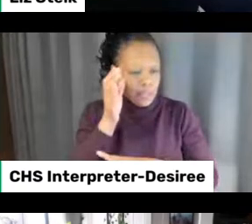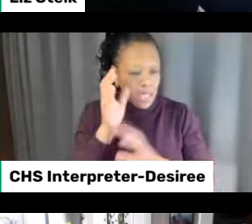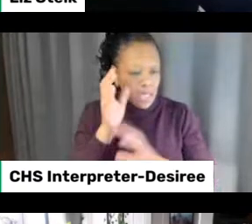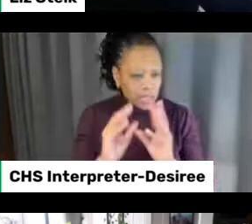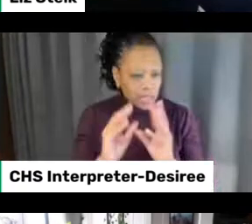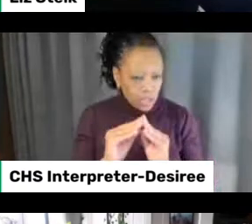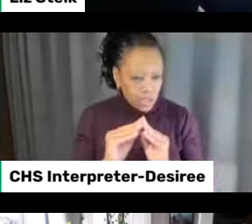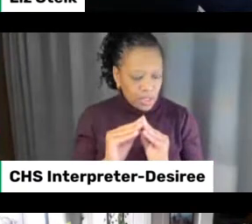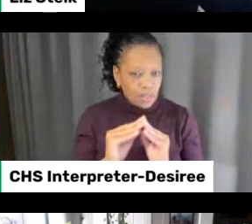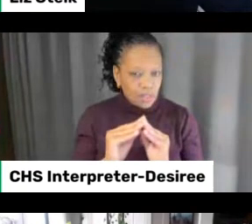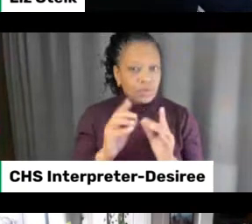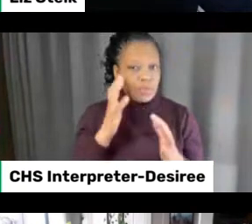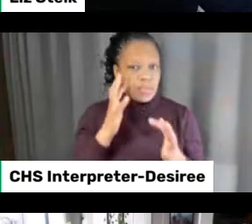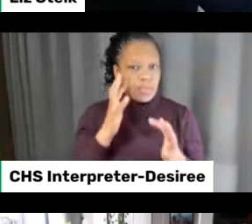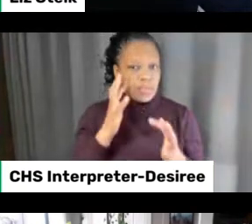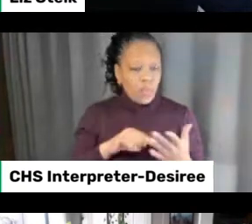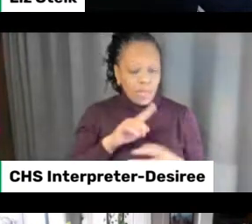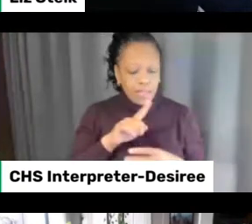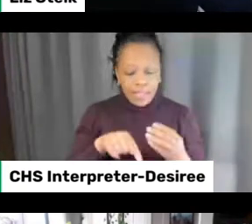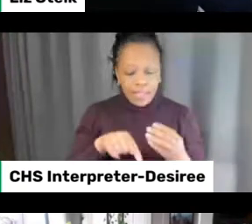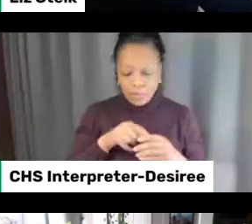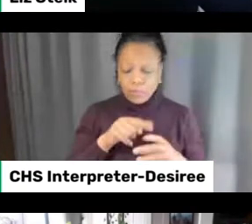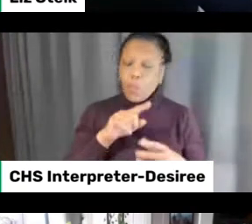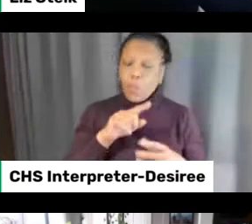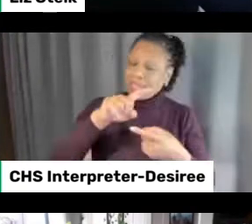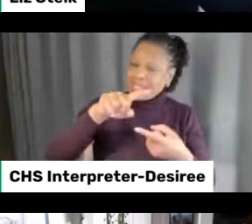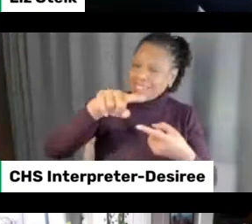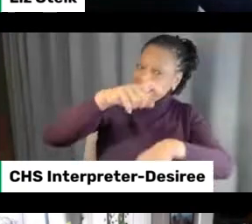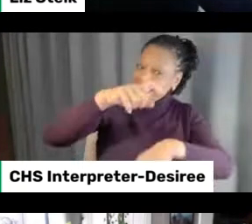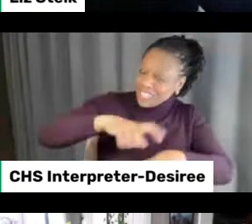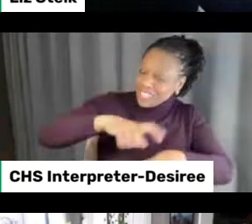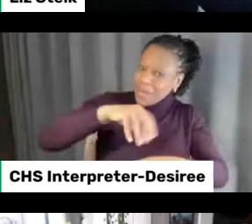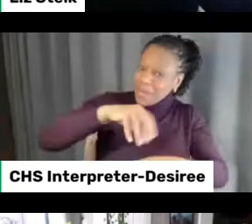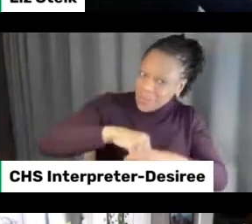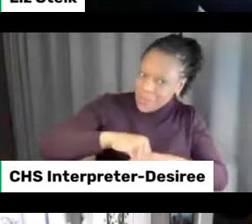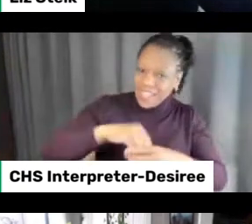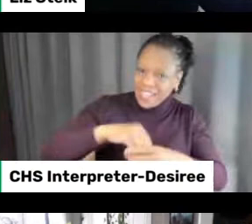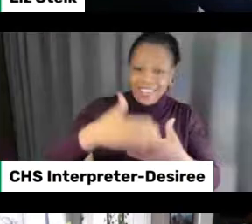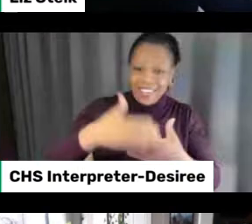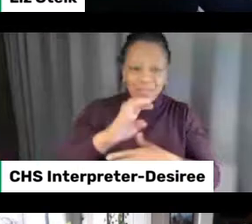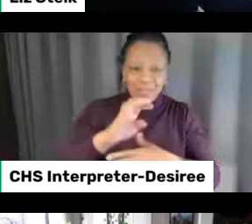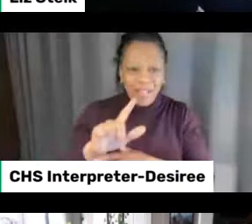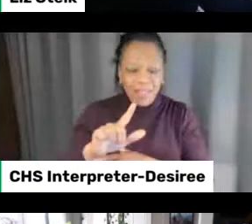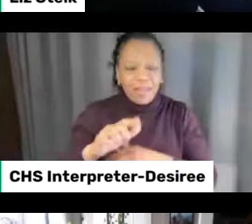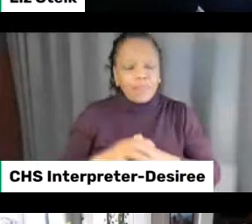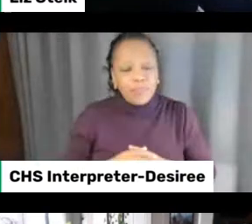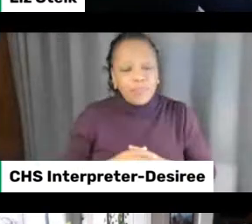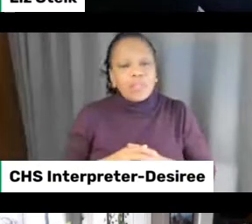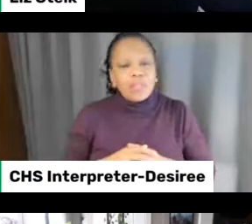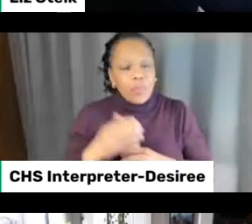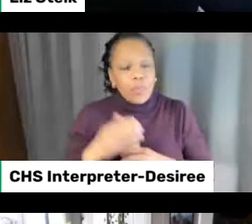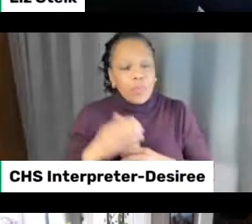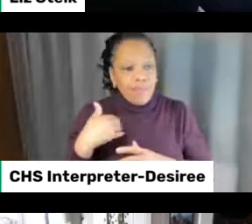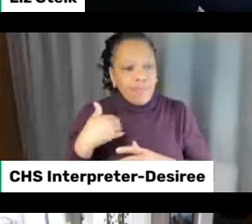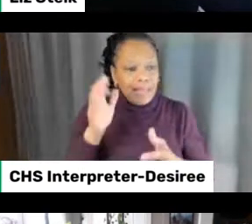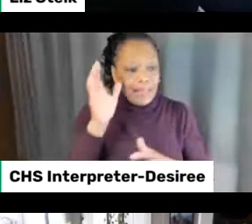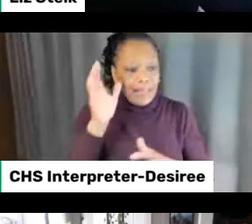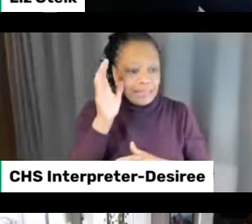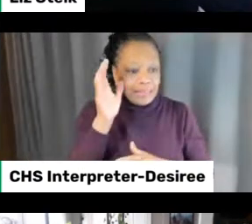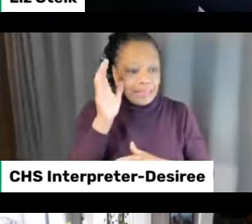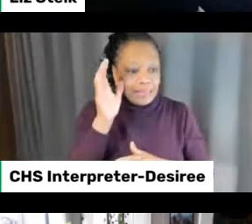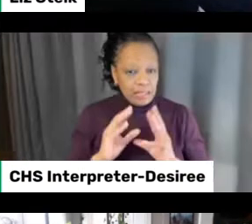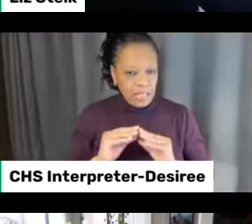next Farm Bill. So that means gathering farmers to talk about the issues, holding listening sessions, and